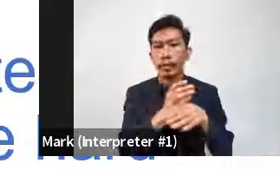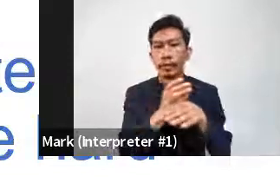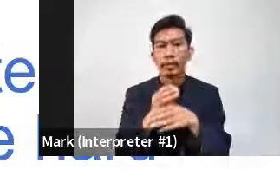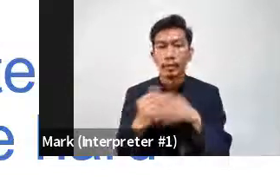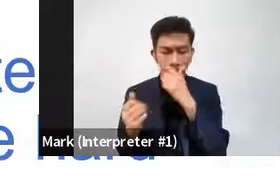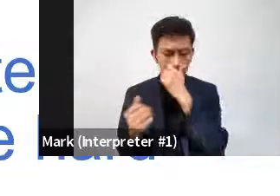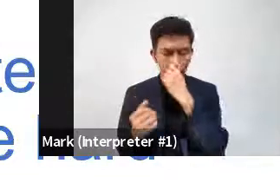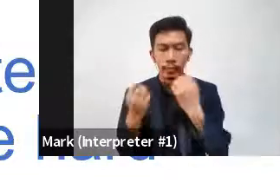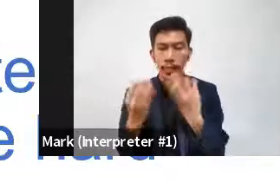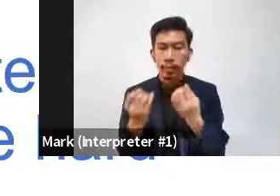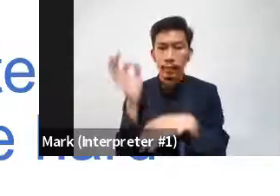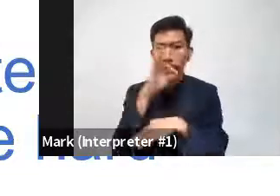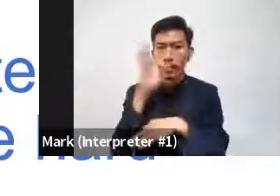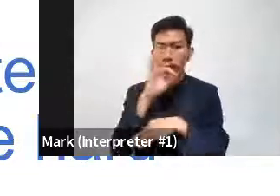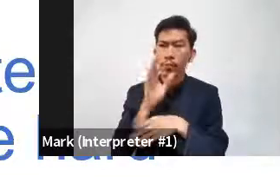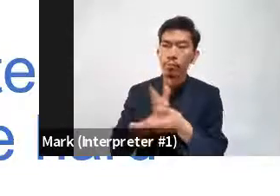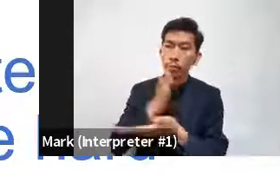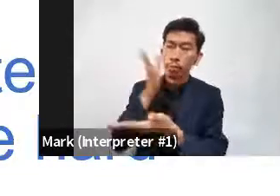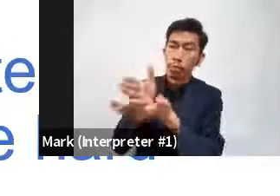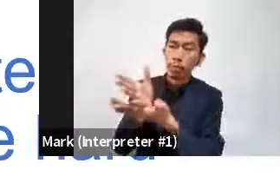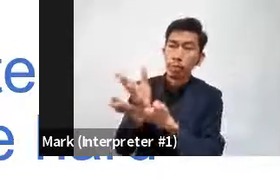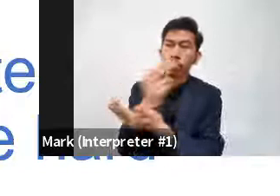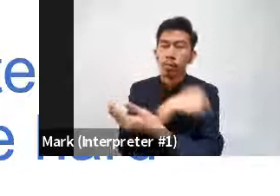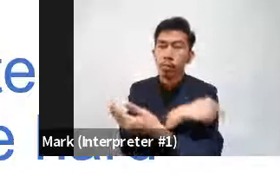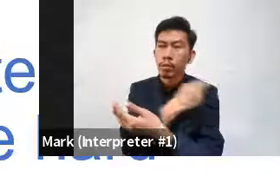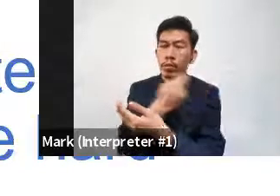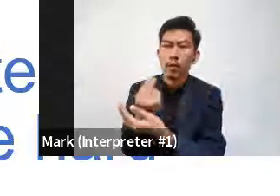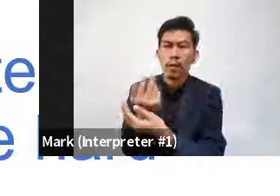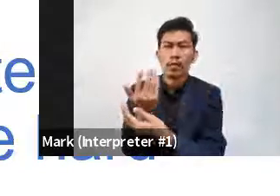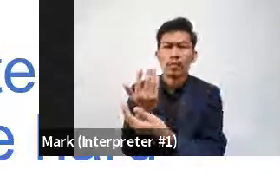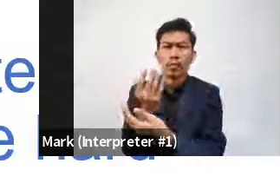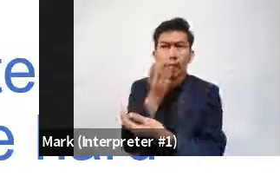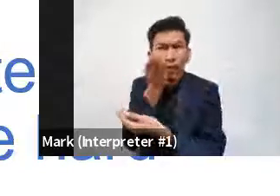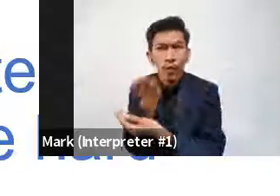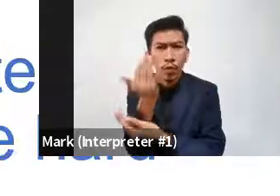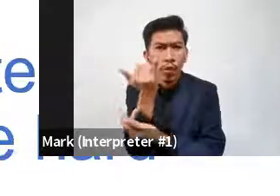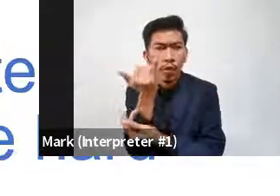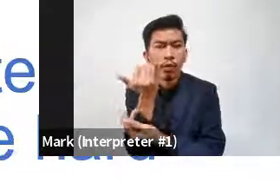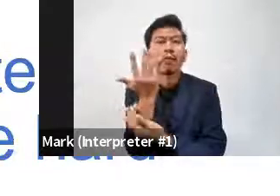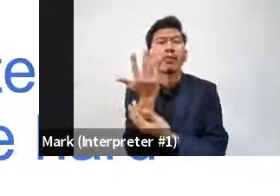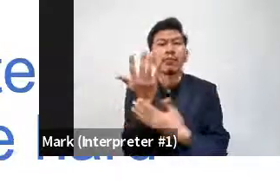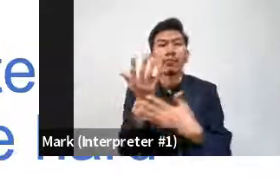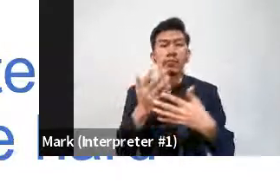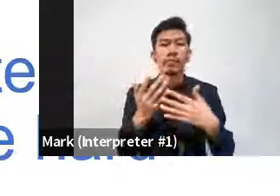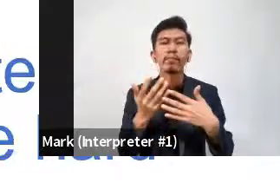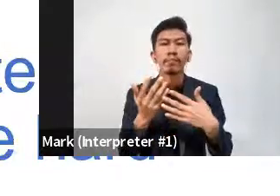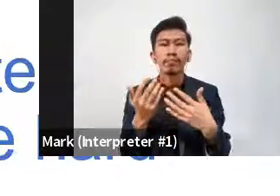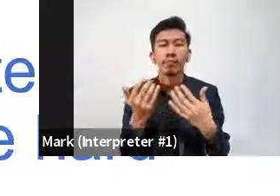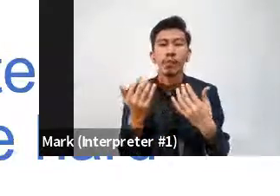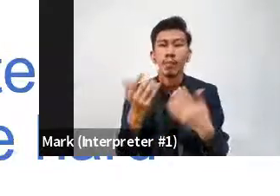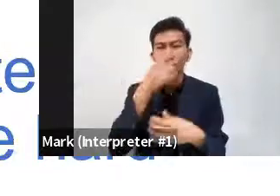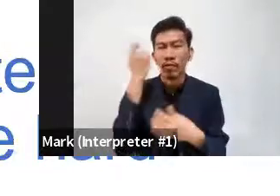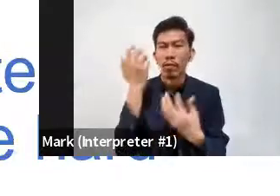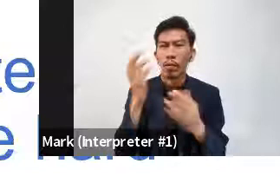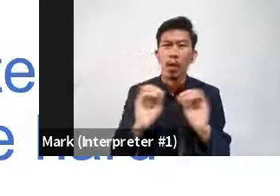Filipinos do not go to health facility, right? When they have symptoms now, it's because they don't have a relationship with the primary care physician, right?